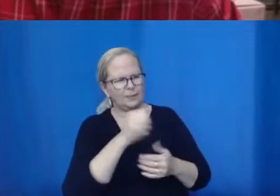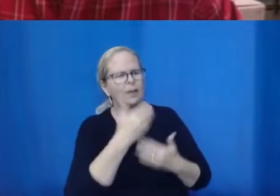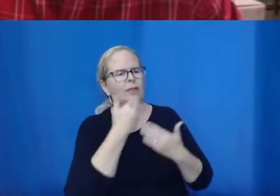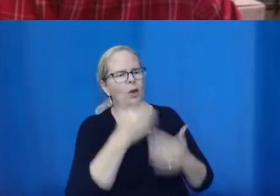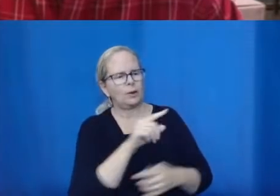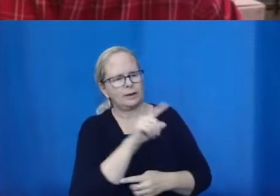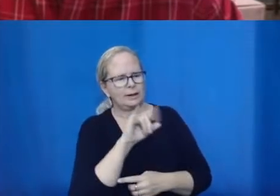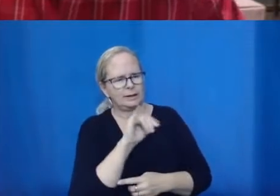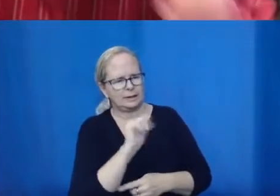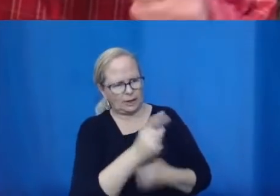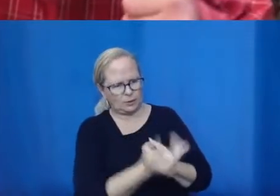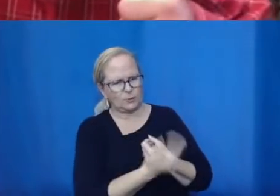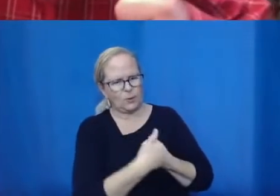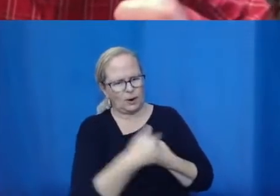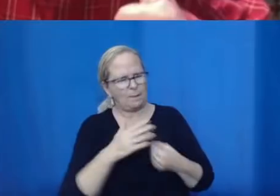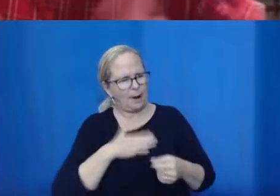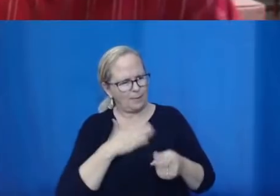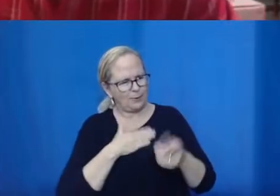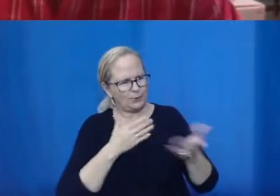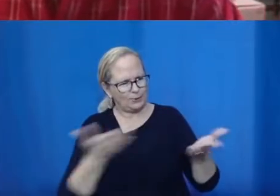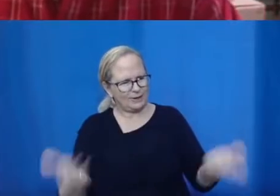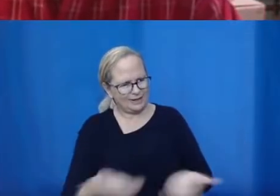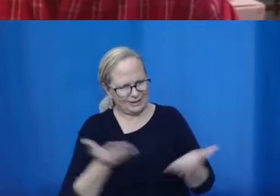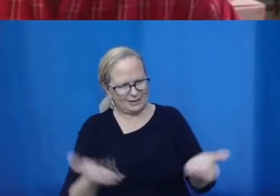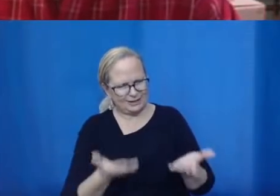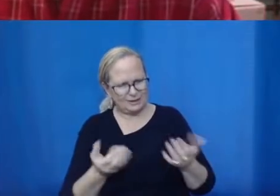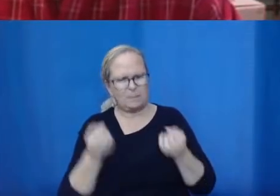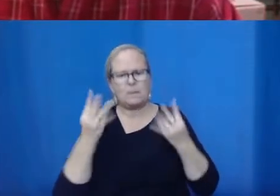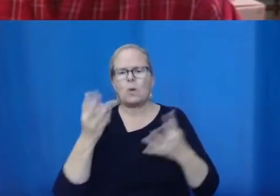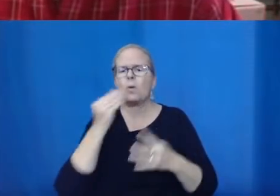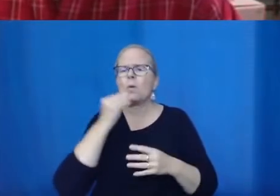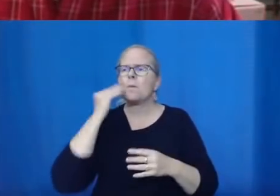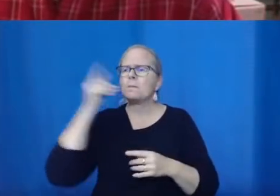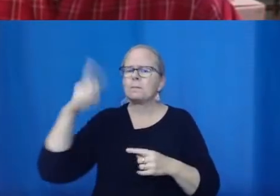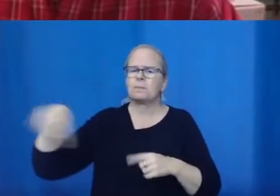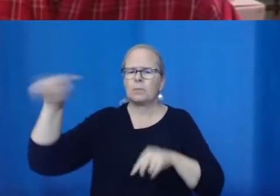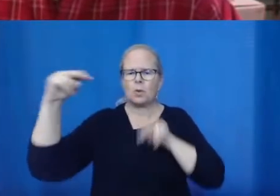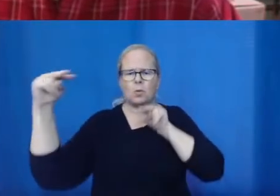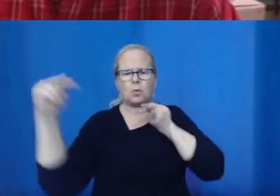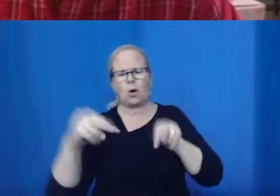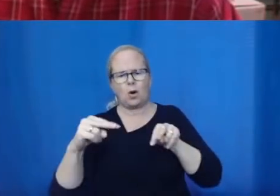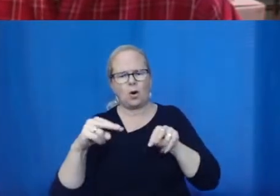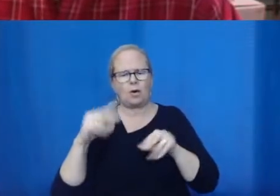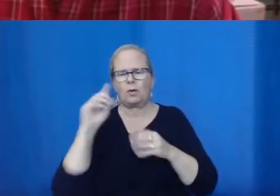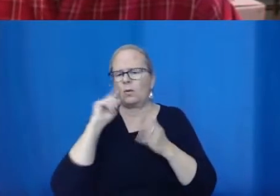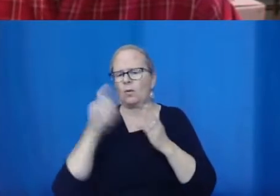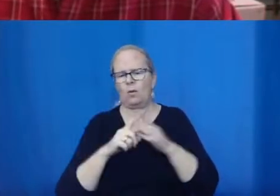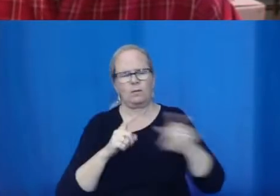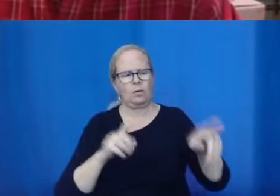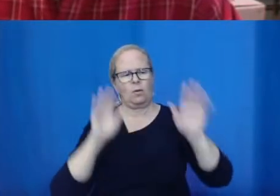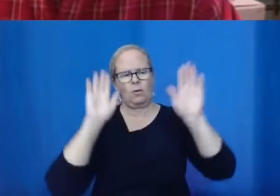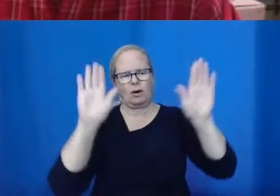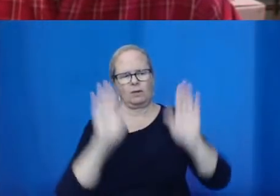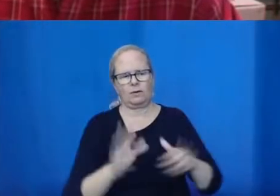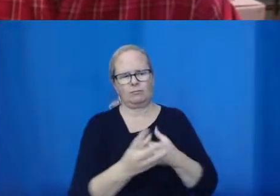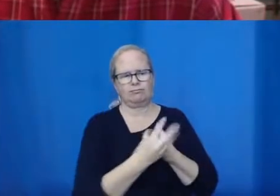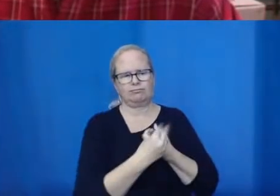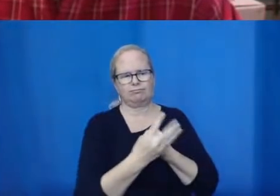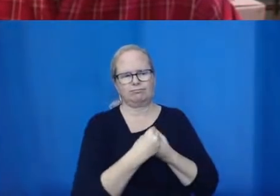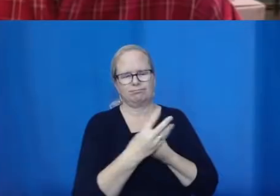this wonderful contributor to the POP AB team, who is also responsible for the balanced scorecard.